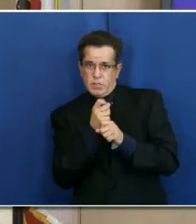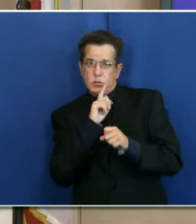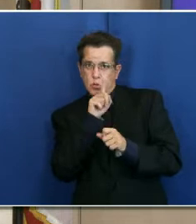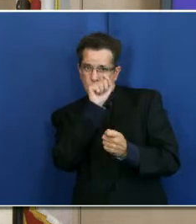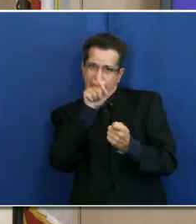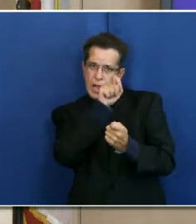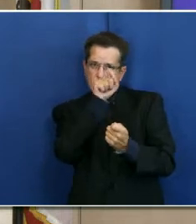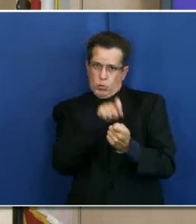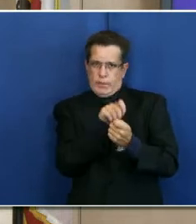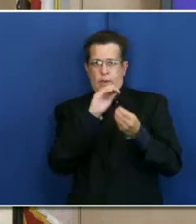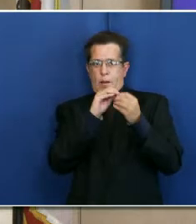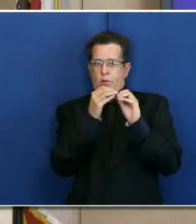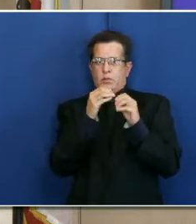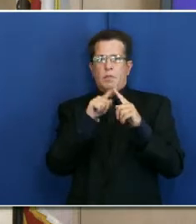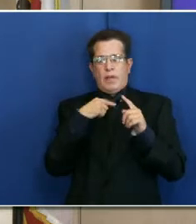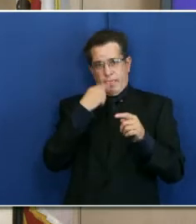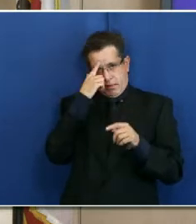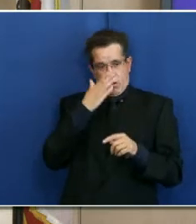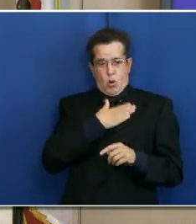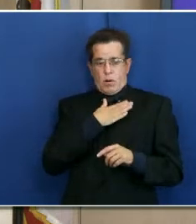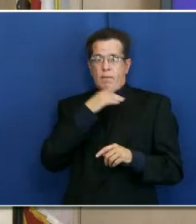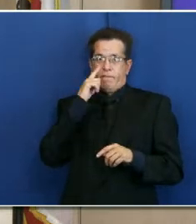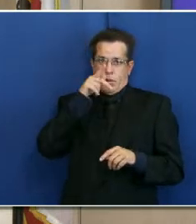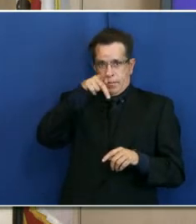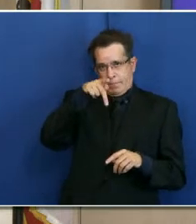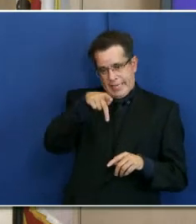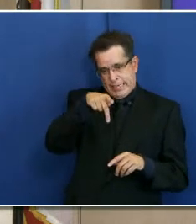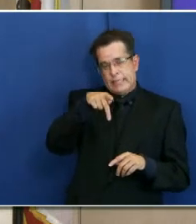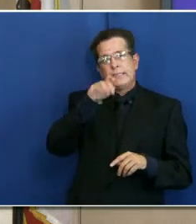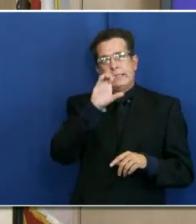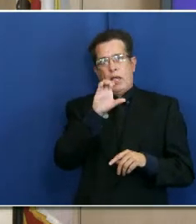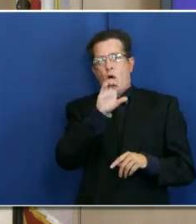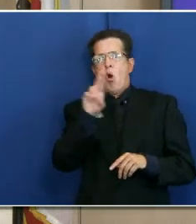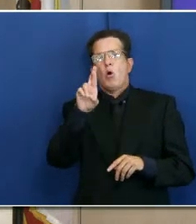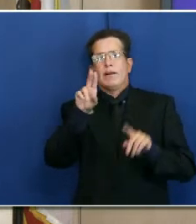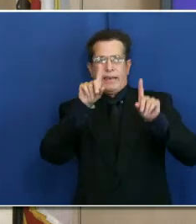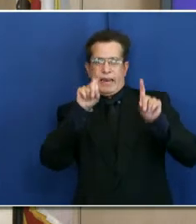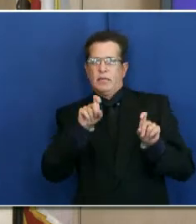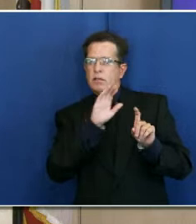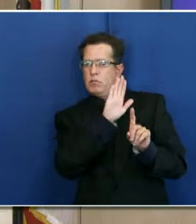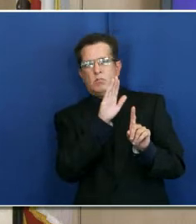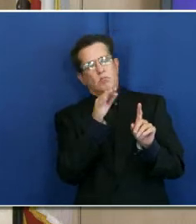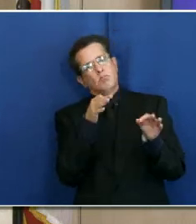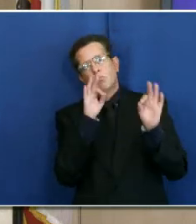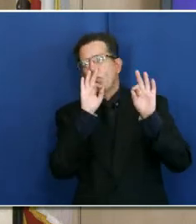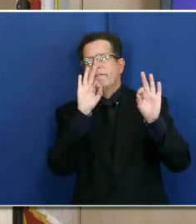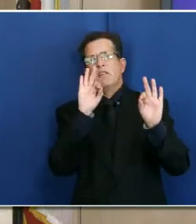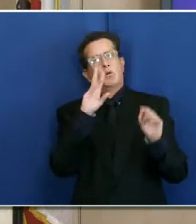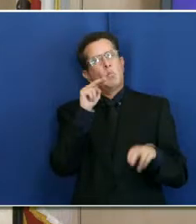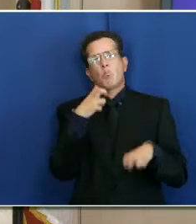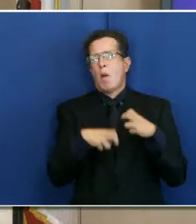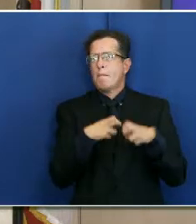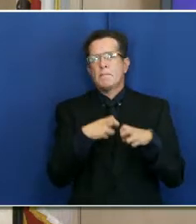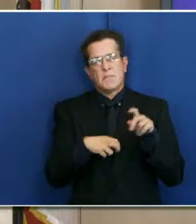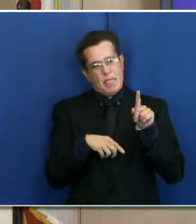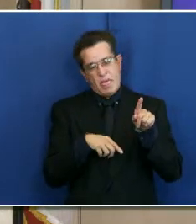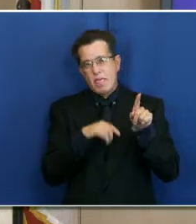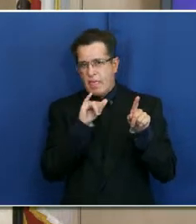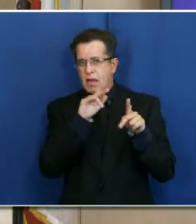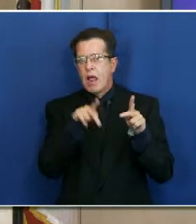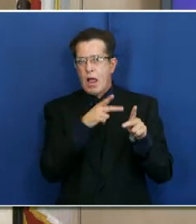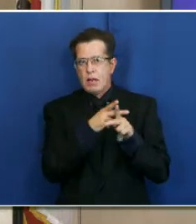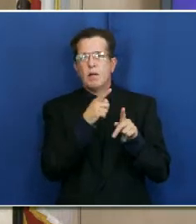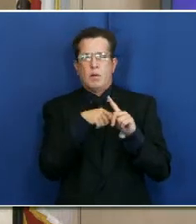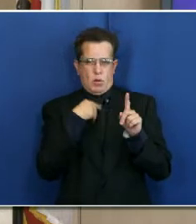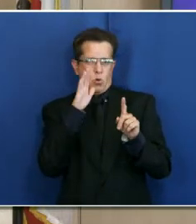I think that the false positivity rate for PCR tests shouldn't make that a problem, but we will circle